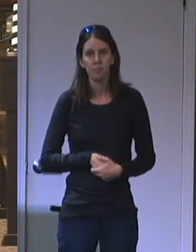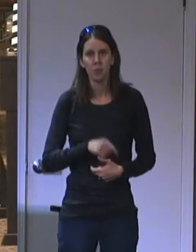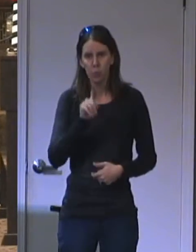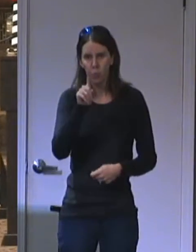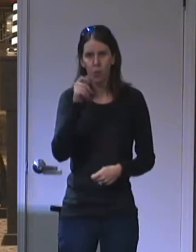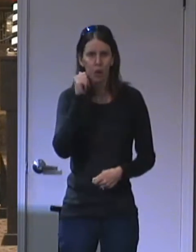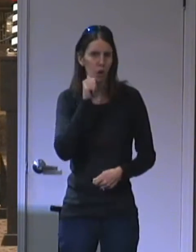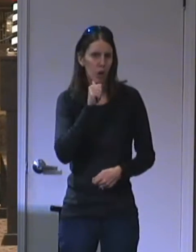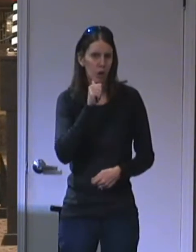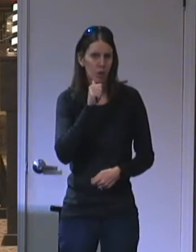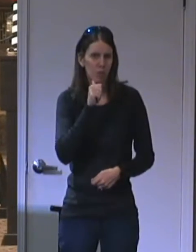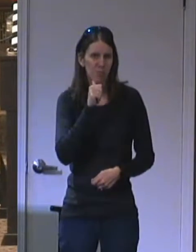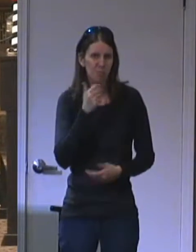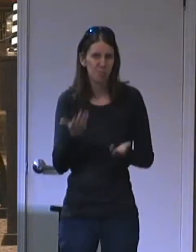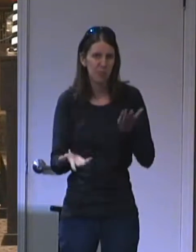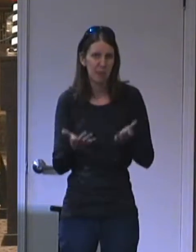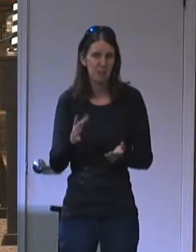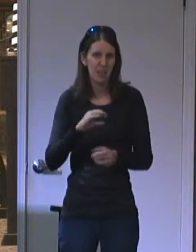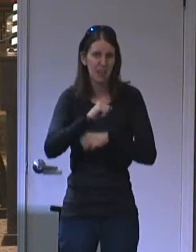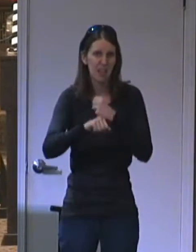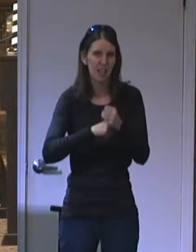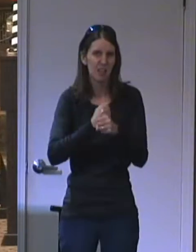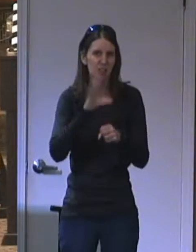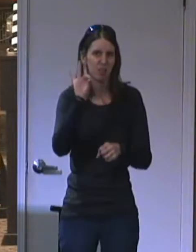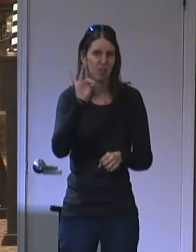There's a little girl, I don't know how old she was,